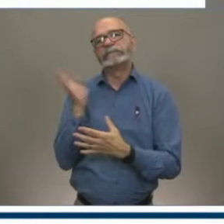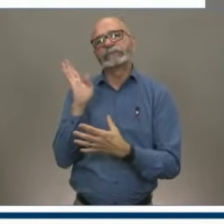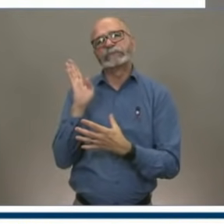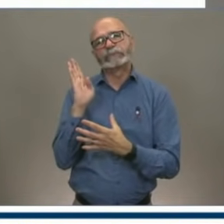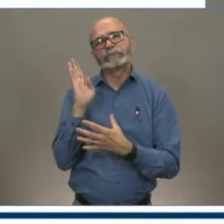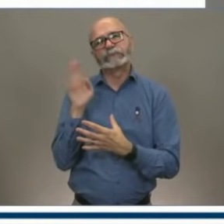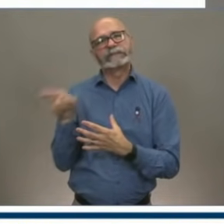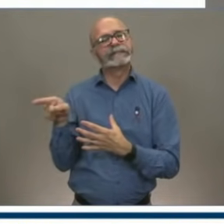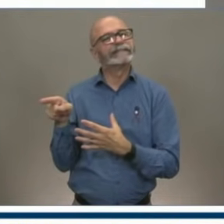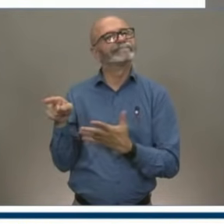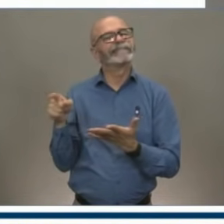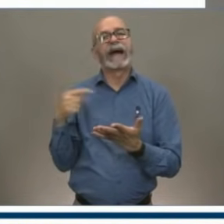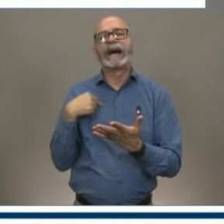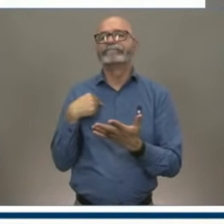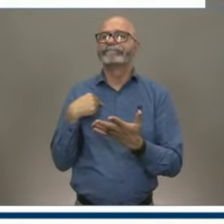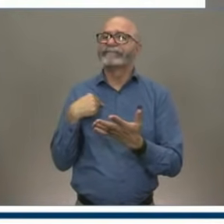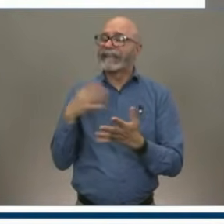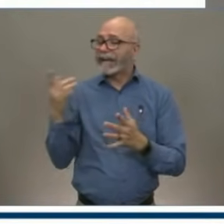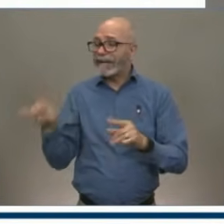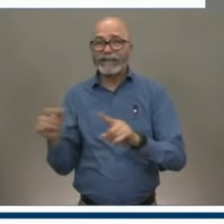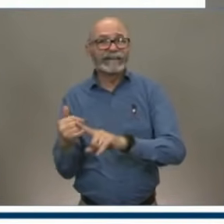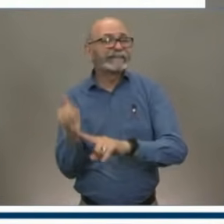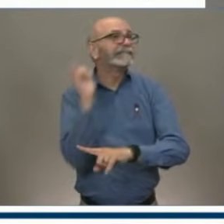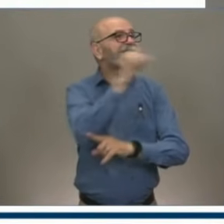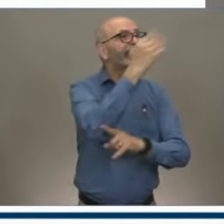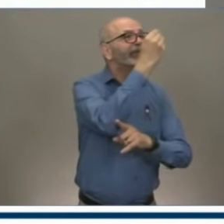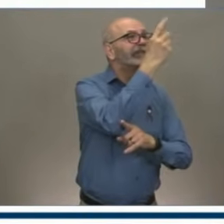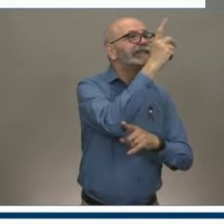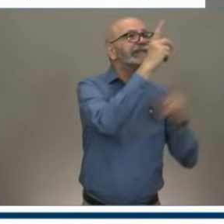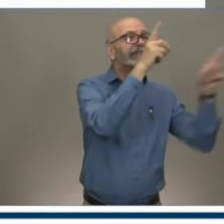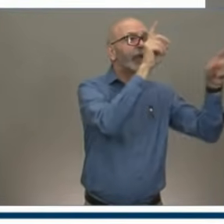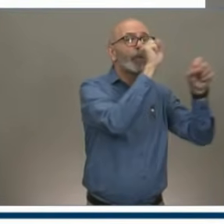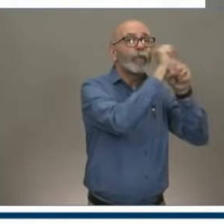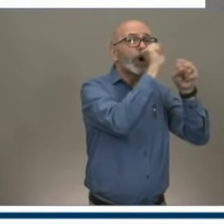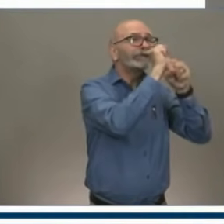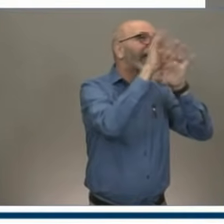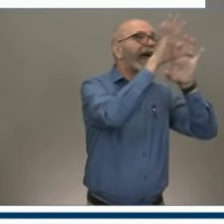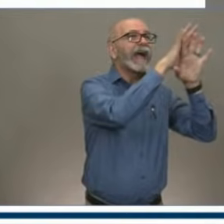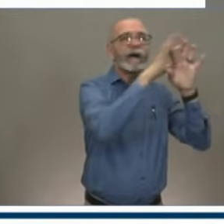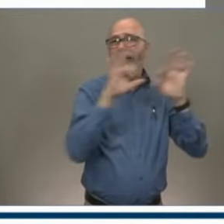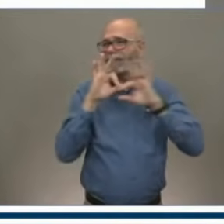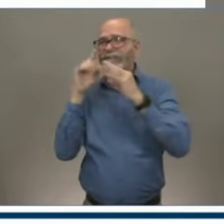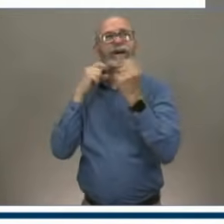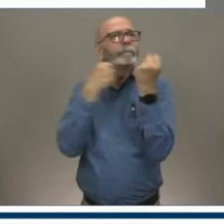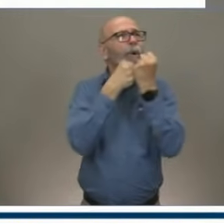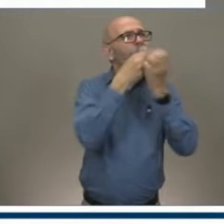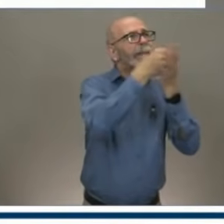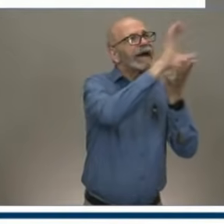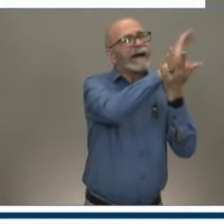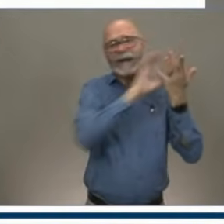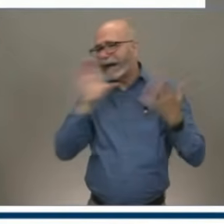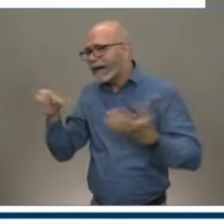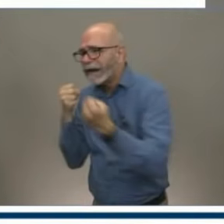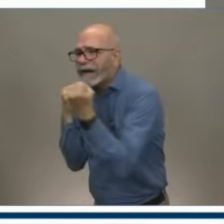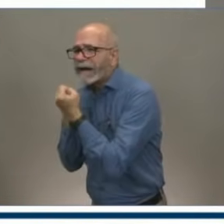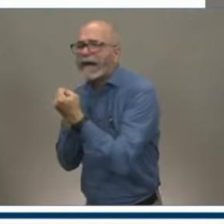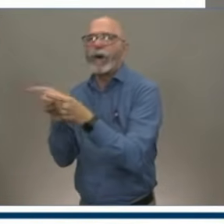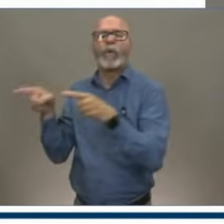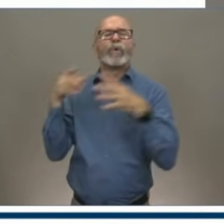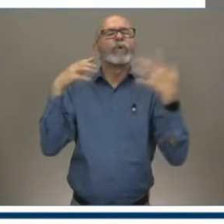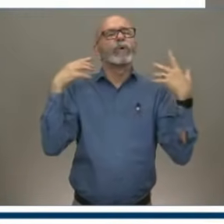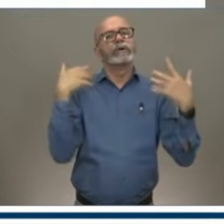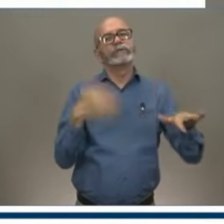need to do to support their families and contribute to the economy of Nova Scotia. But unfortunately, the